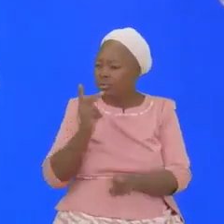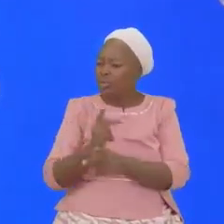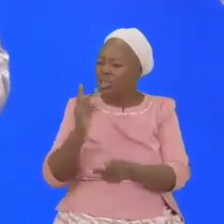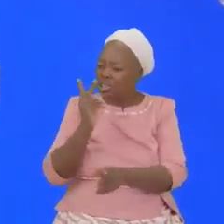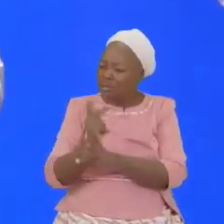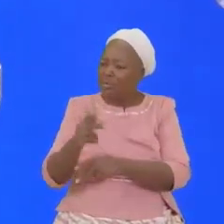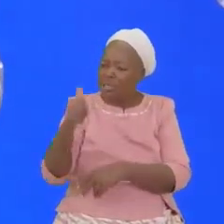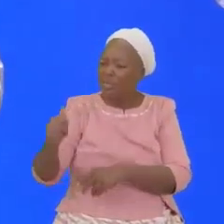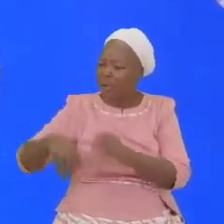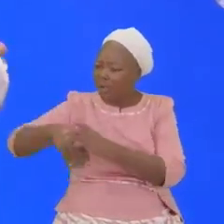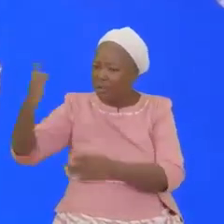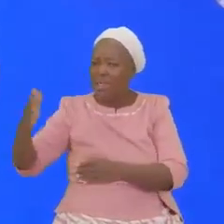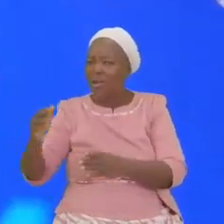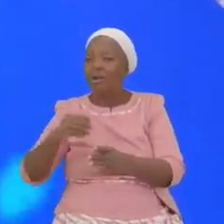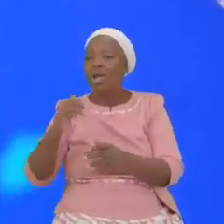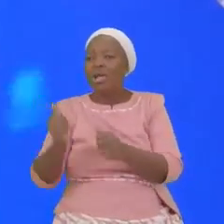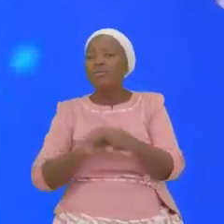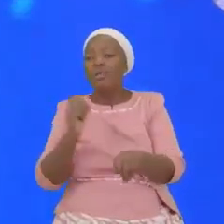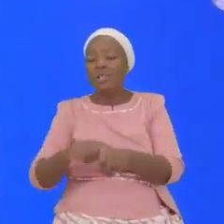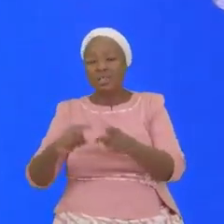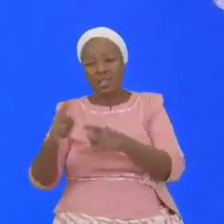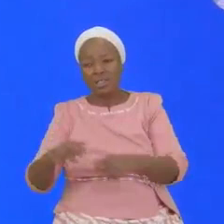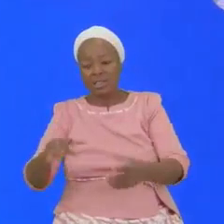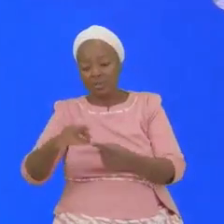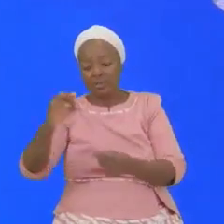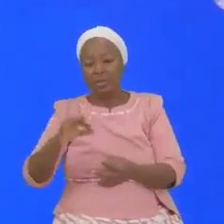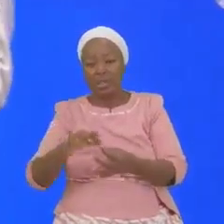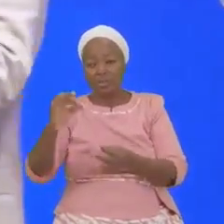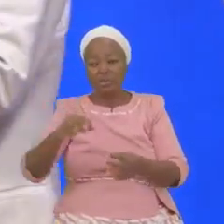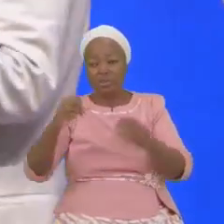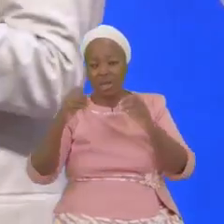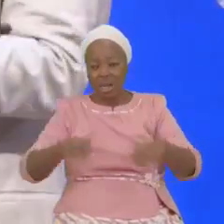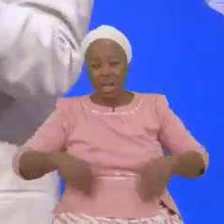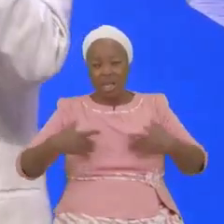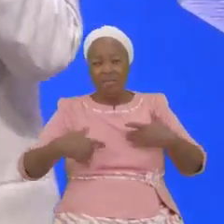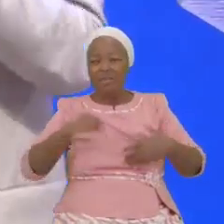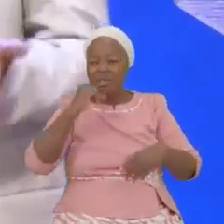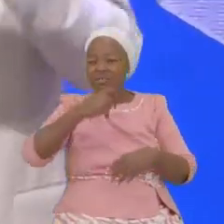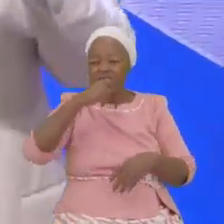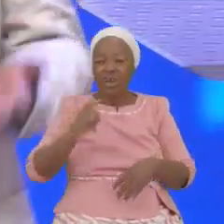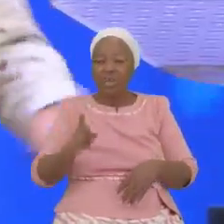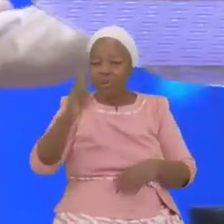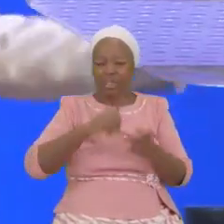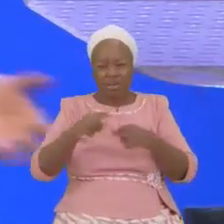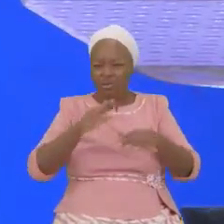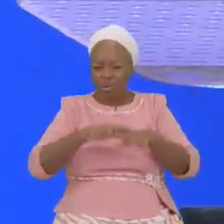life is dried up. And you do not have the power to pray. And you do not have the mind to conceive the promises of